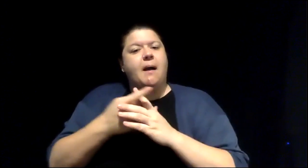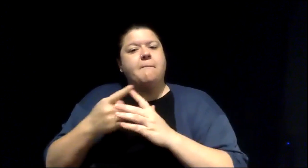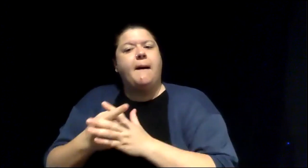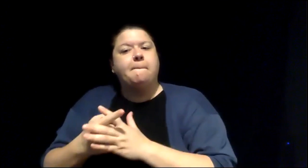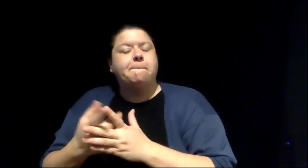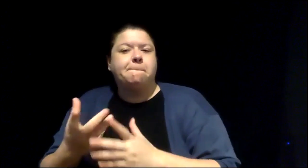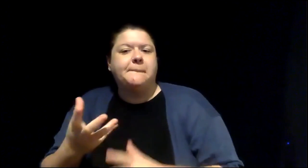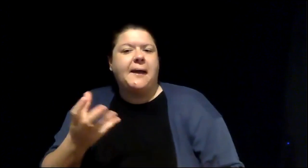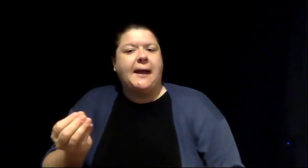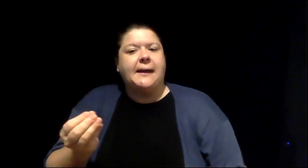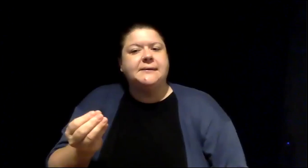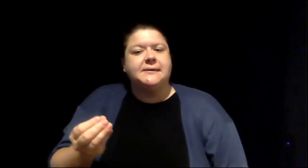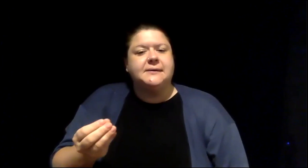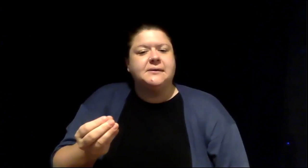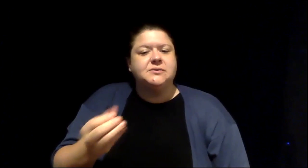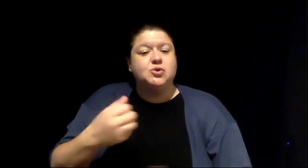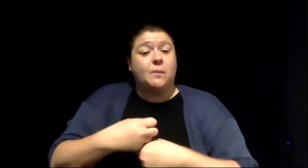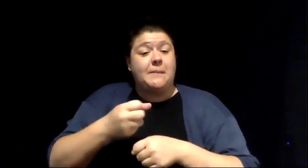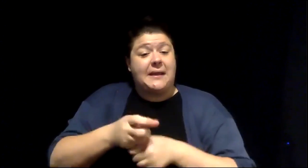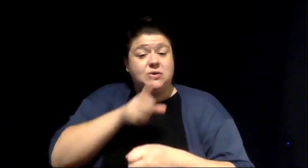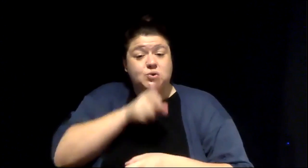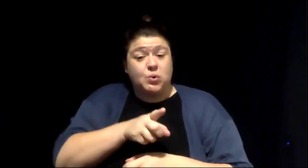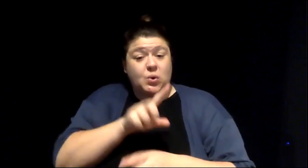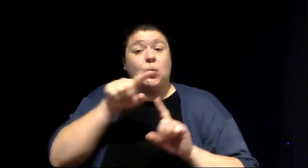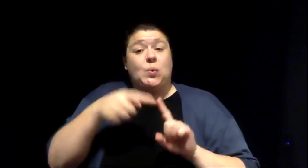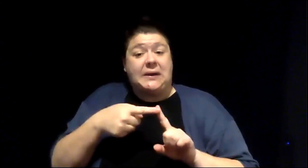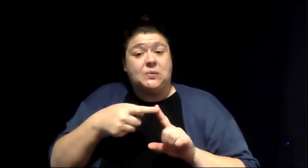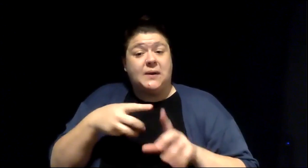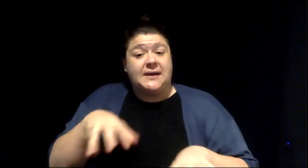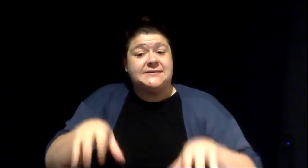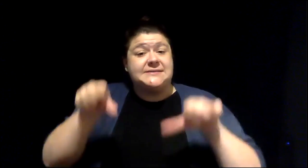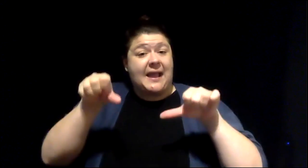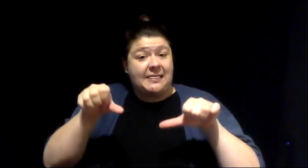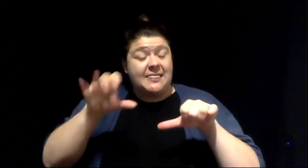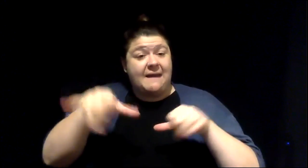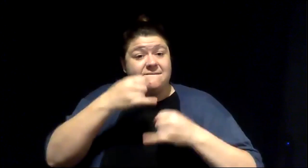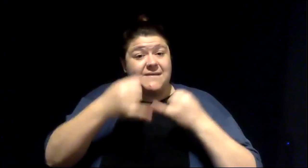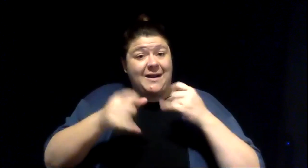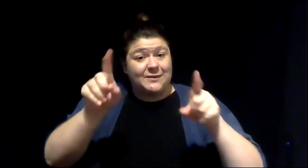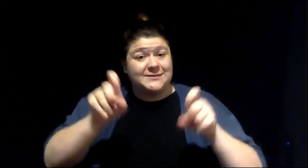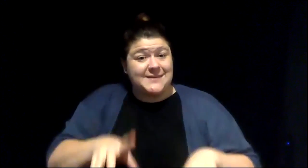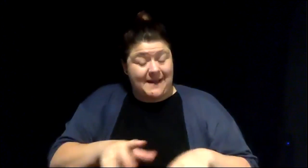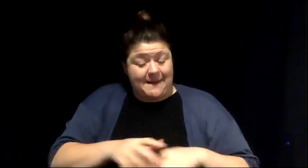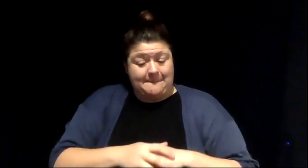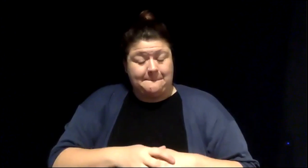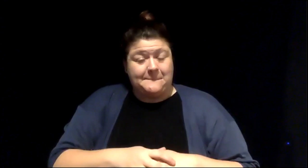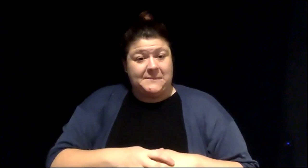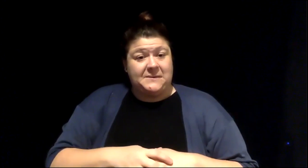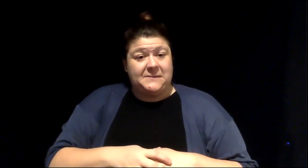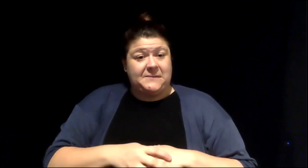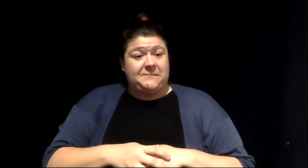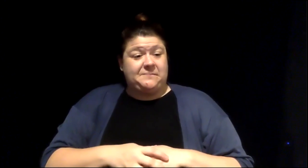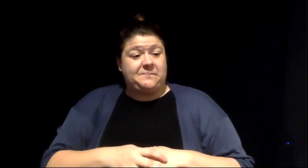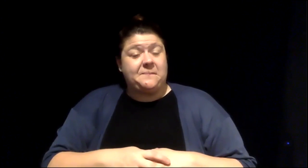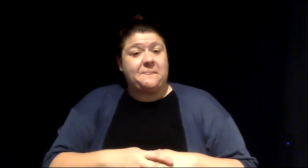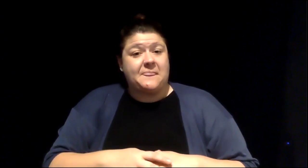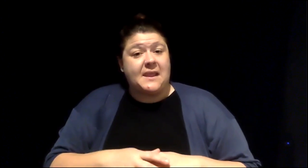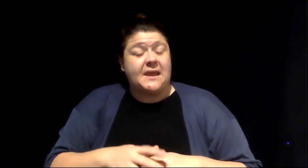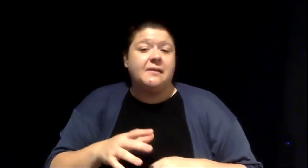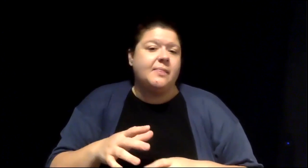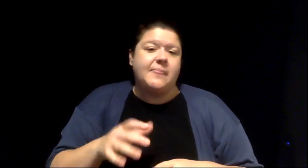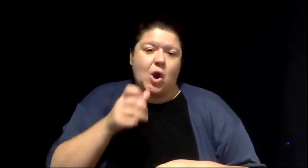and to make sure that when we take the final exam that there aren't any. So the final exam is a written